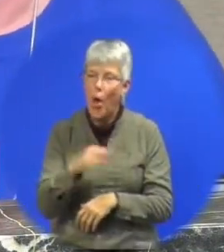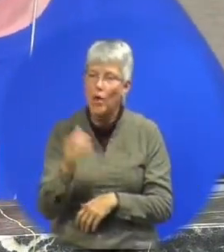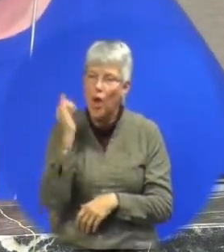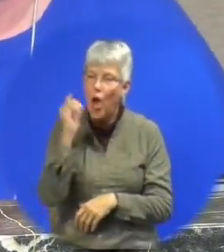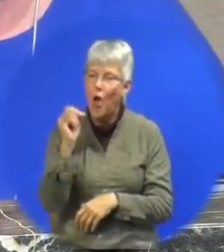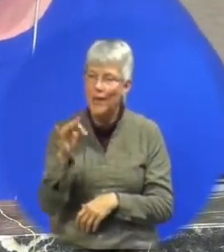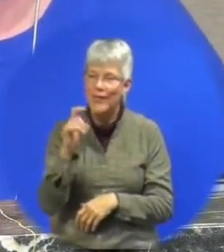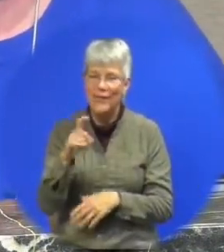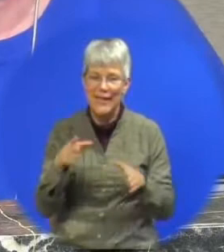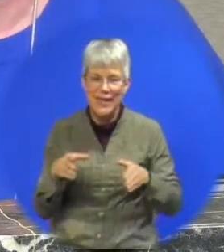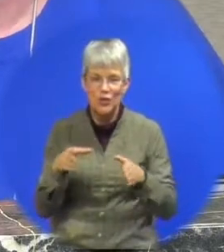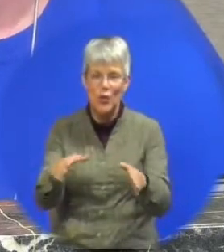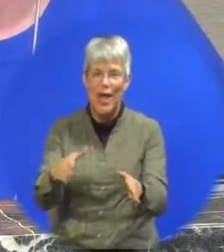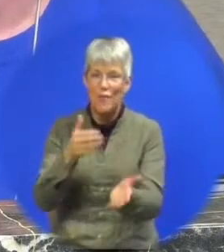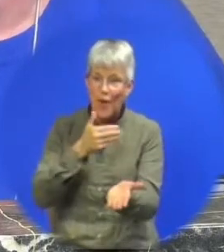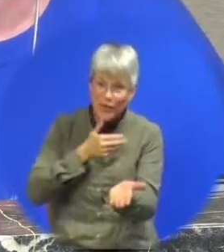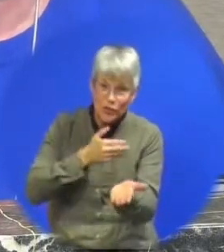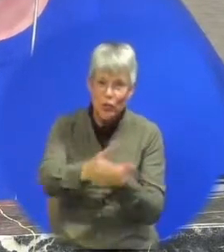those things.